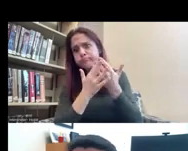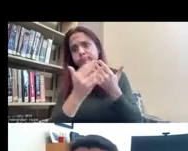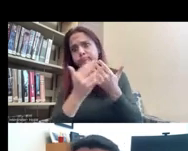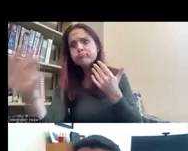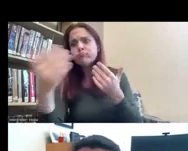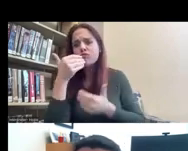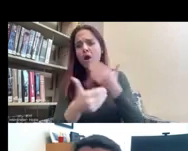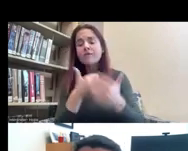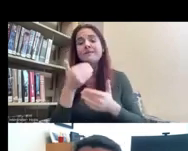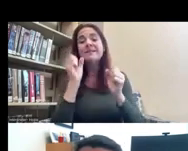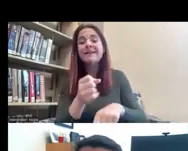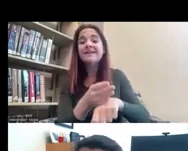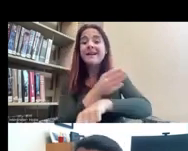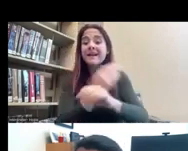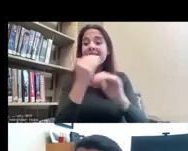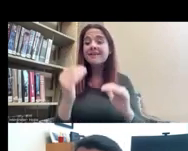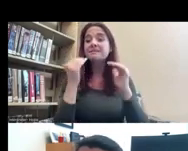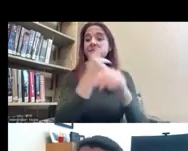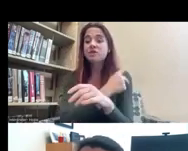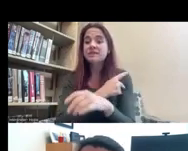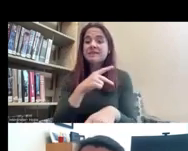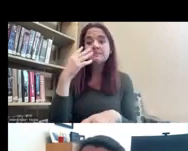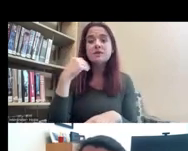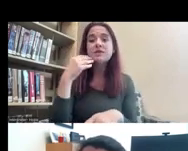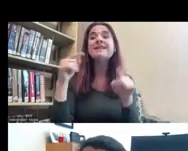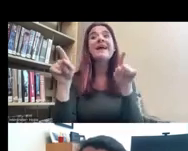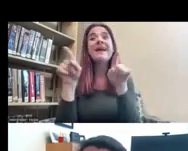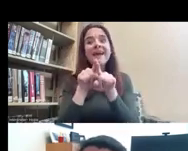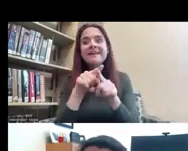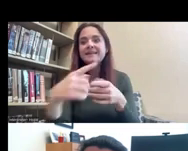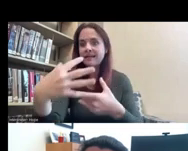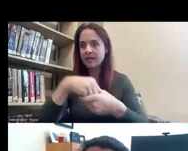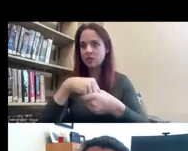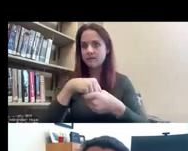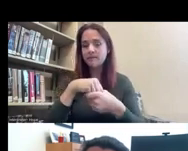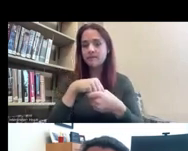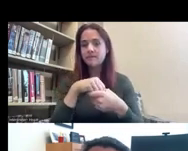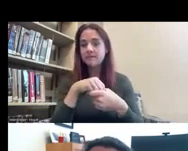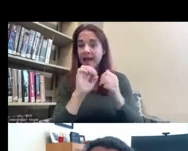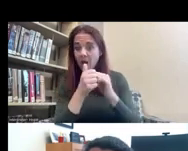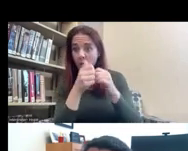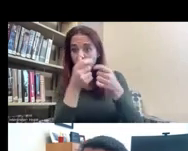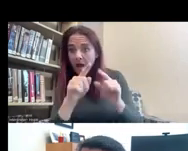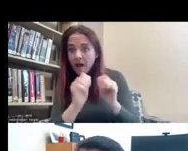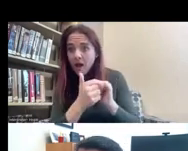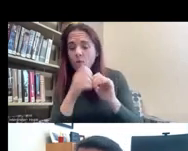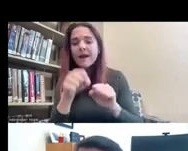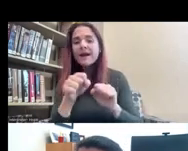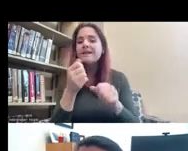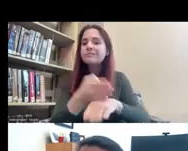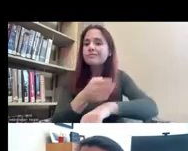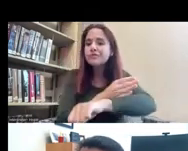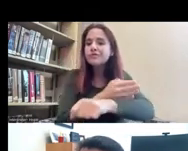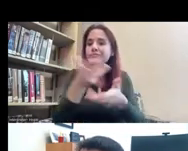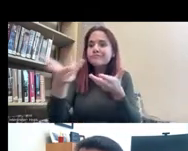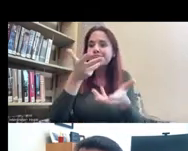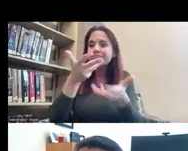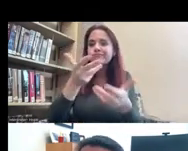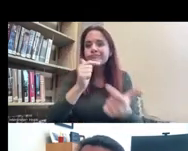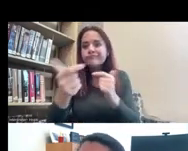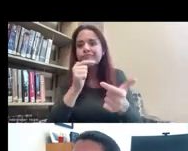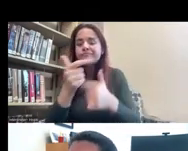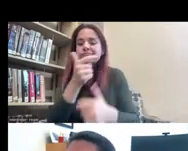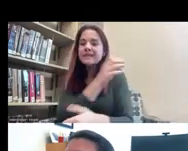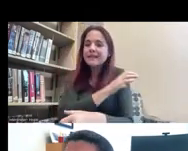enhance inpatient experience and engagement. And one of the ways that that can occur is by improving communication and clinical decision